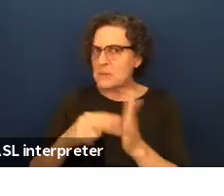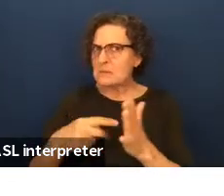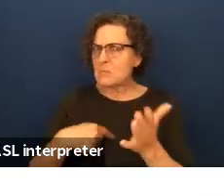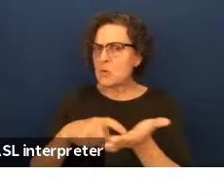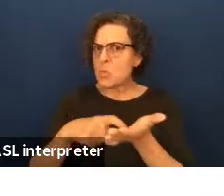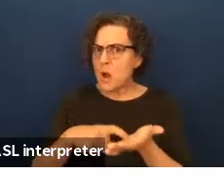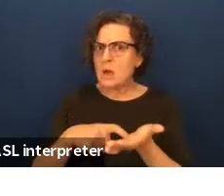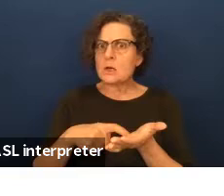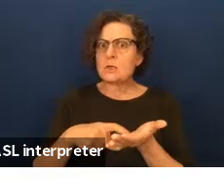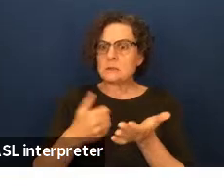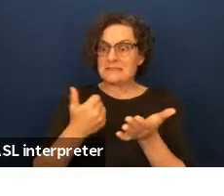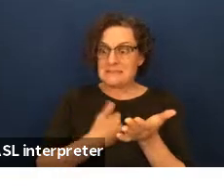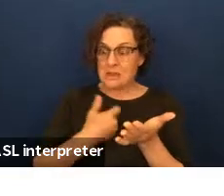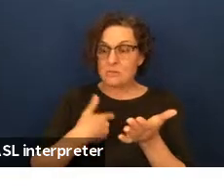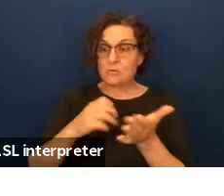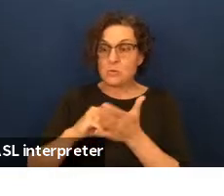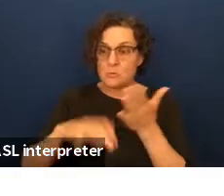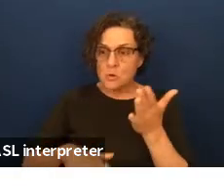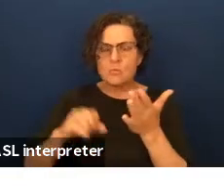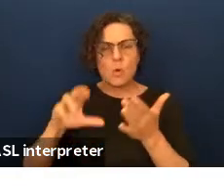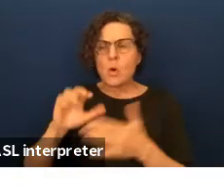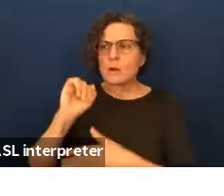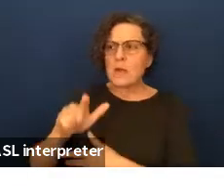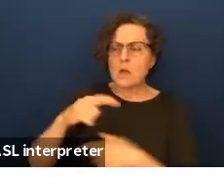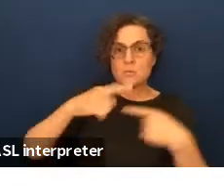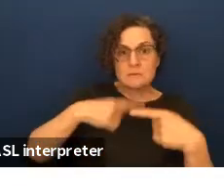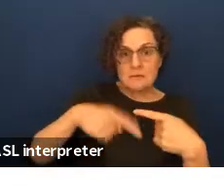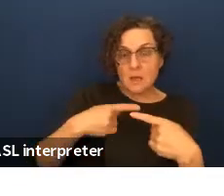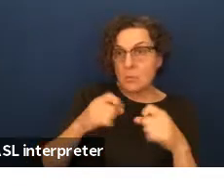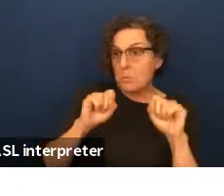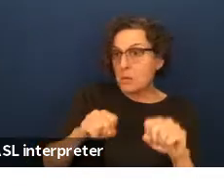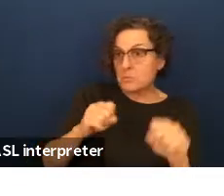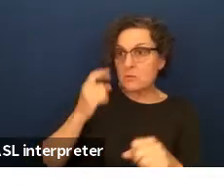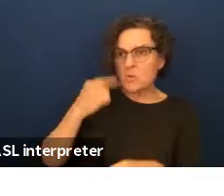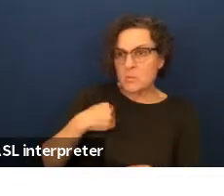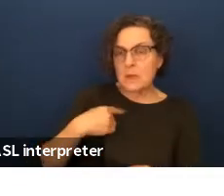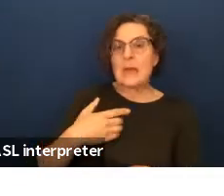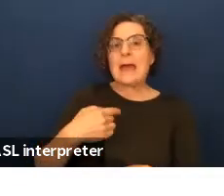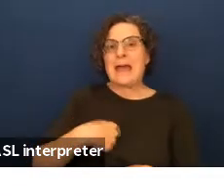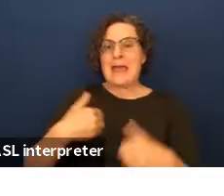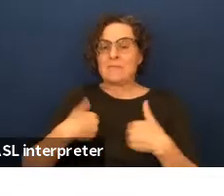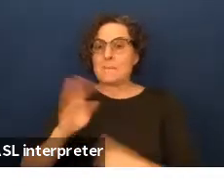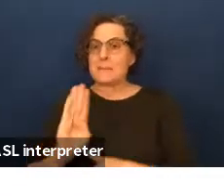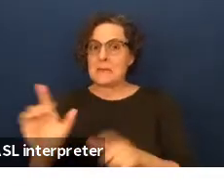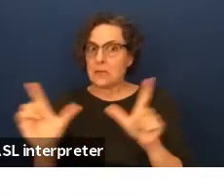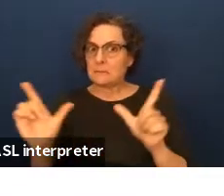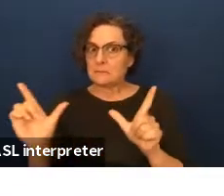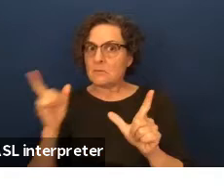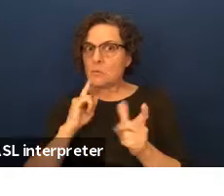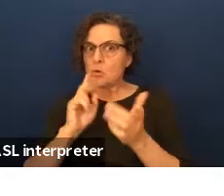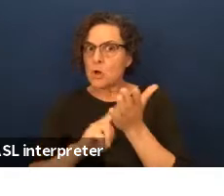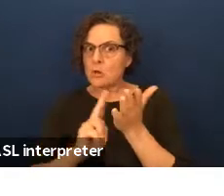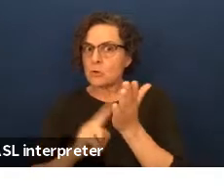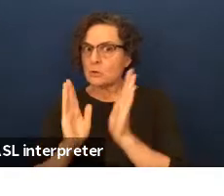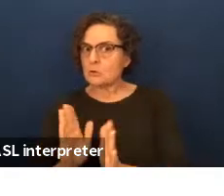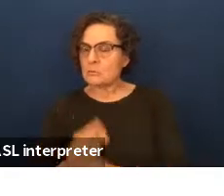actual removal, or is CalRecycle an option? I'm a B licensed contractor.